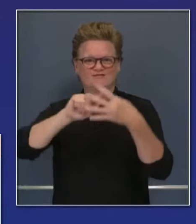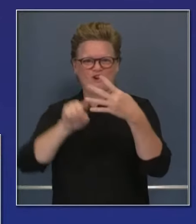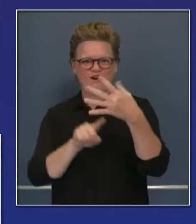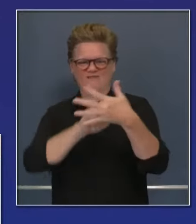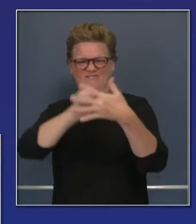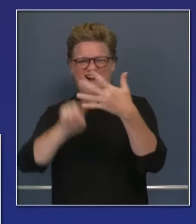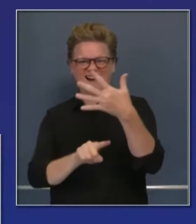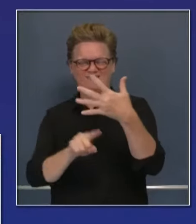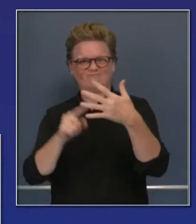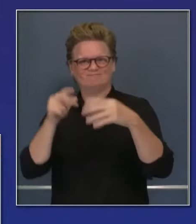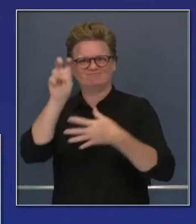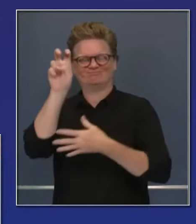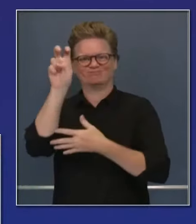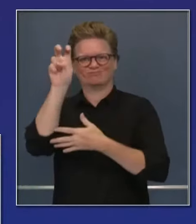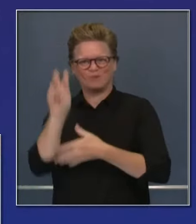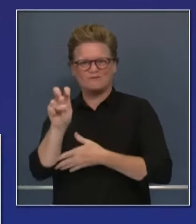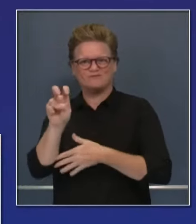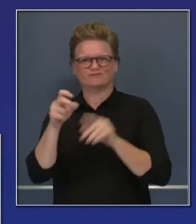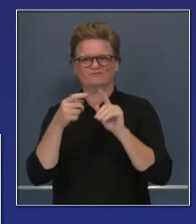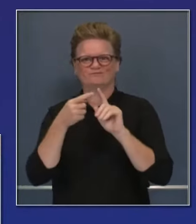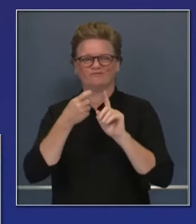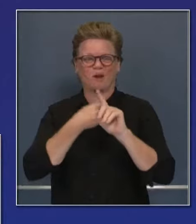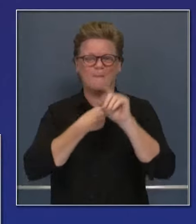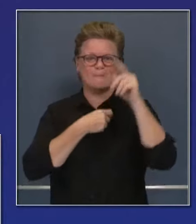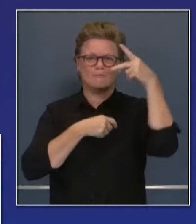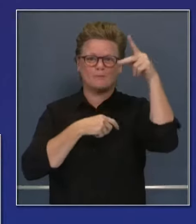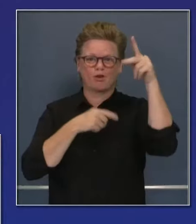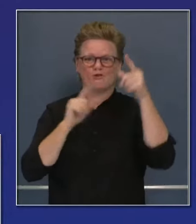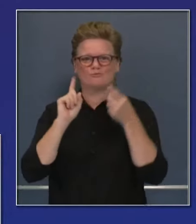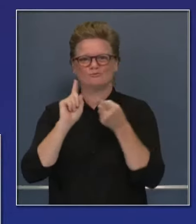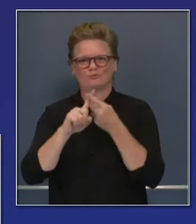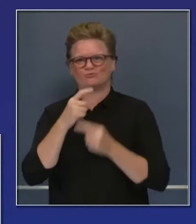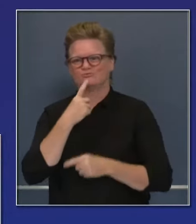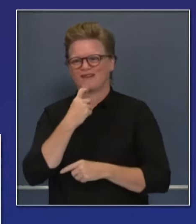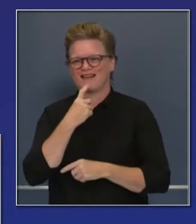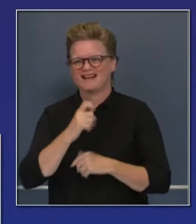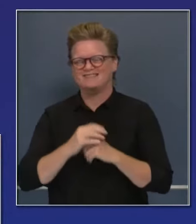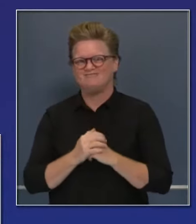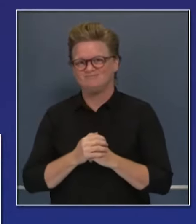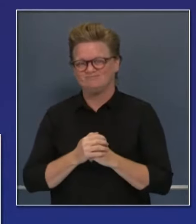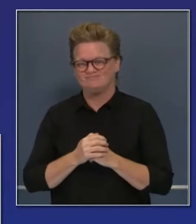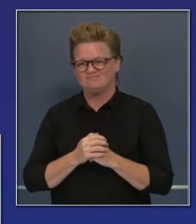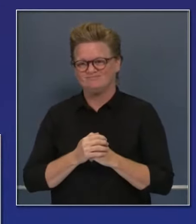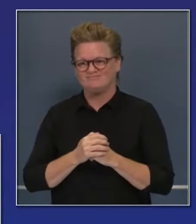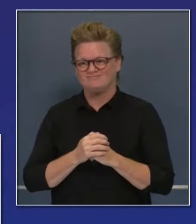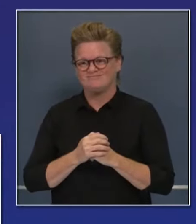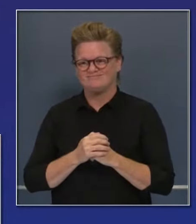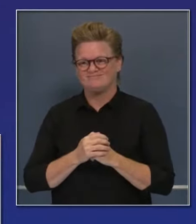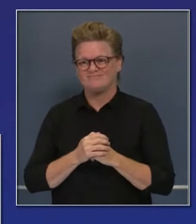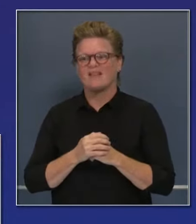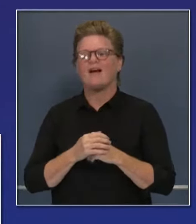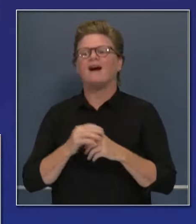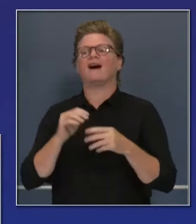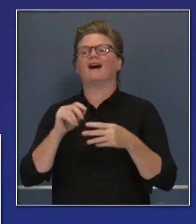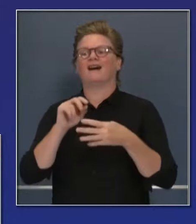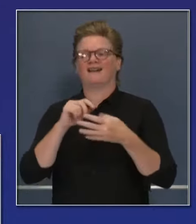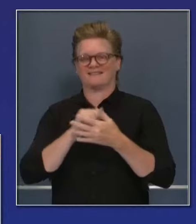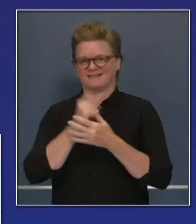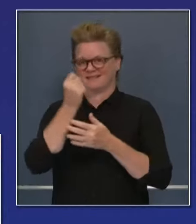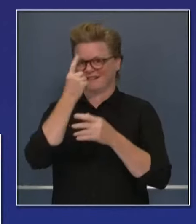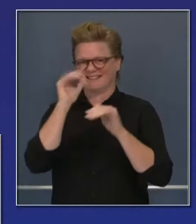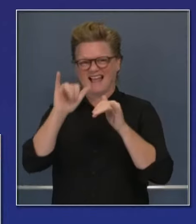the threshold around data metrics. That's the test positivity and the adjusted case rates that